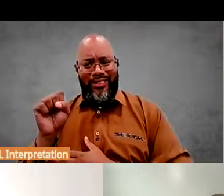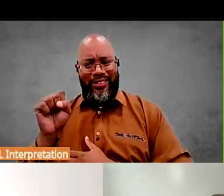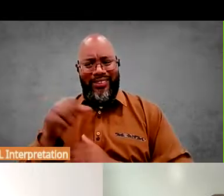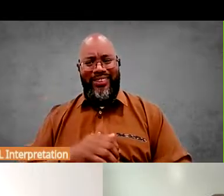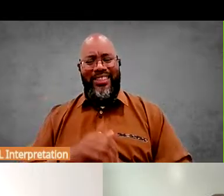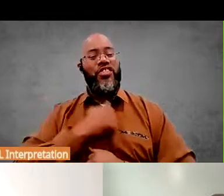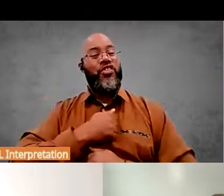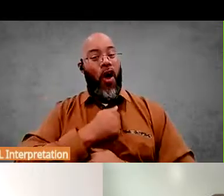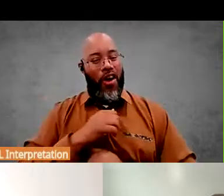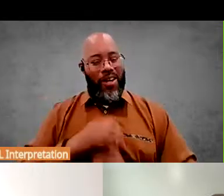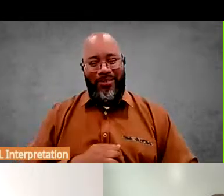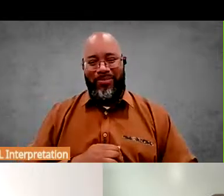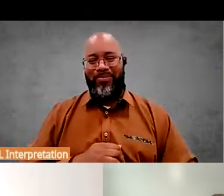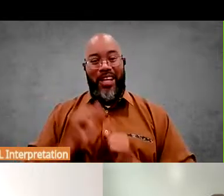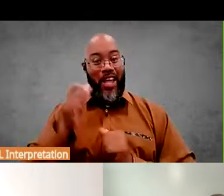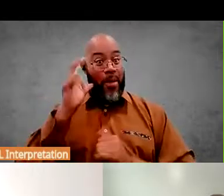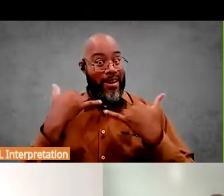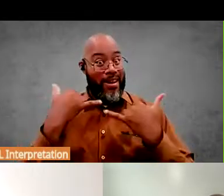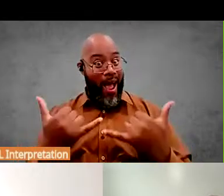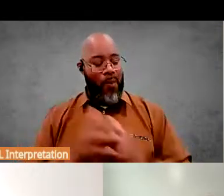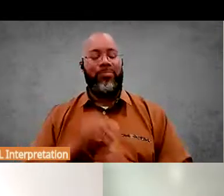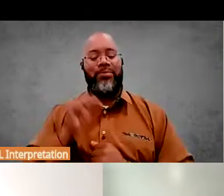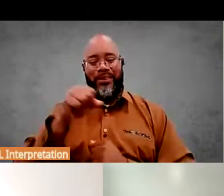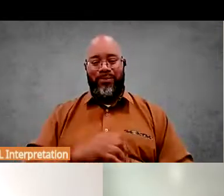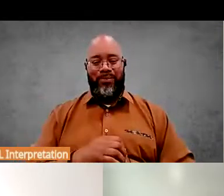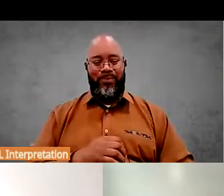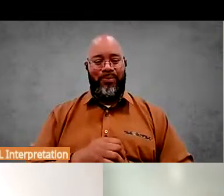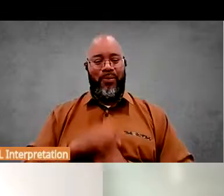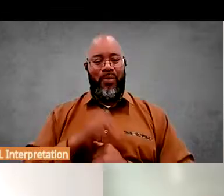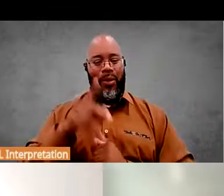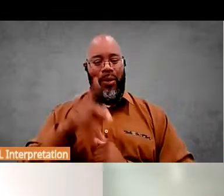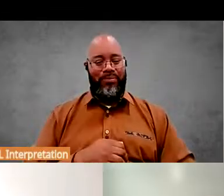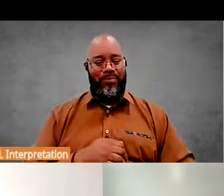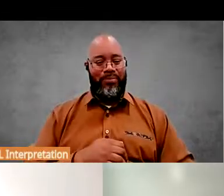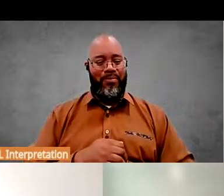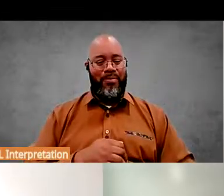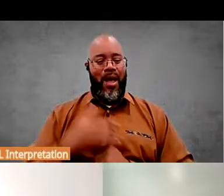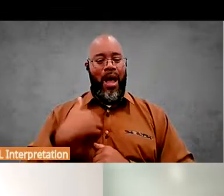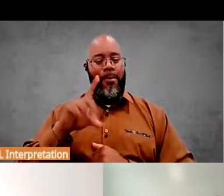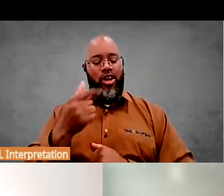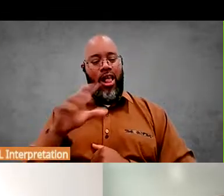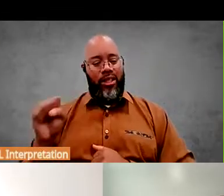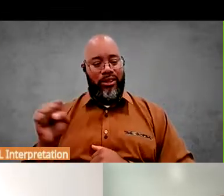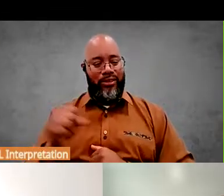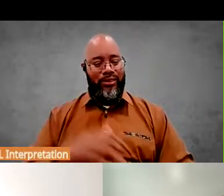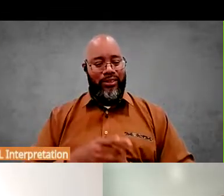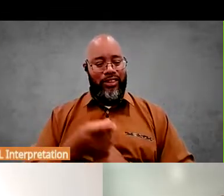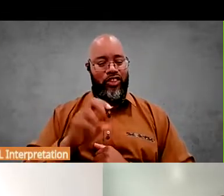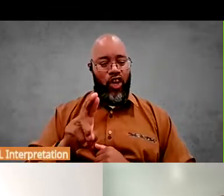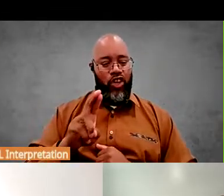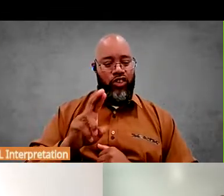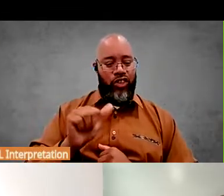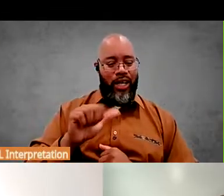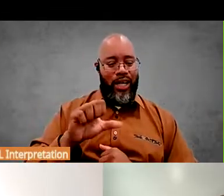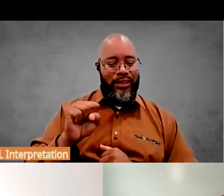Sorry, Oh, can you hear me now? yes, can hear you. Alrighty. I'm Douglas, Dr. Asedi, if you want.